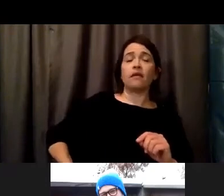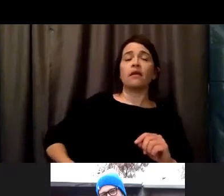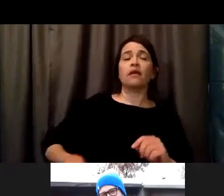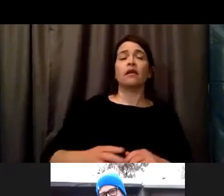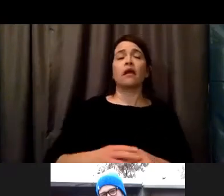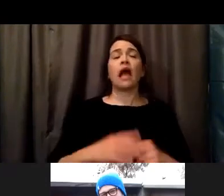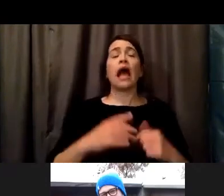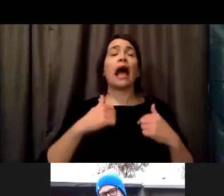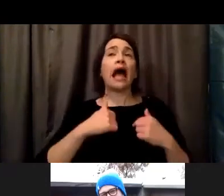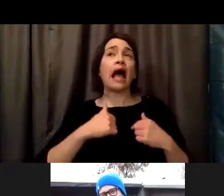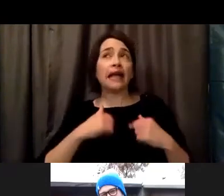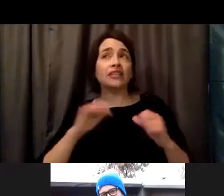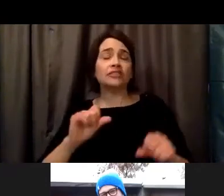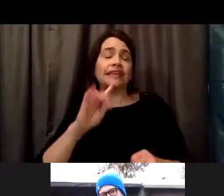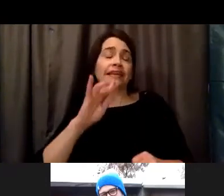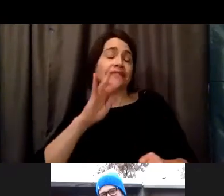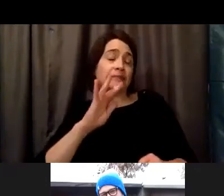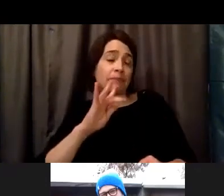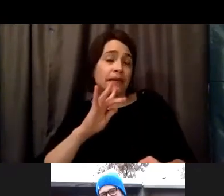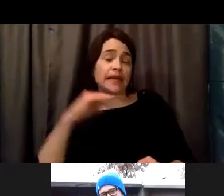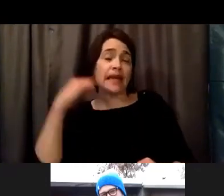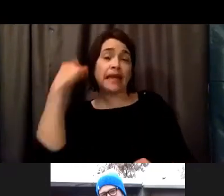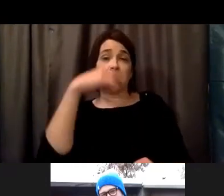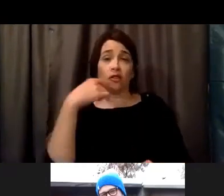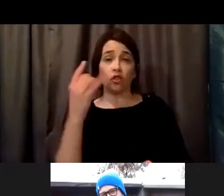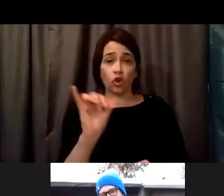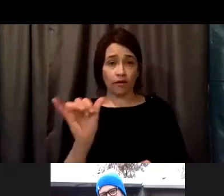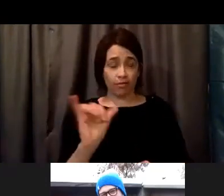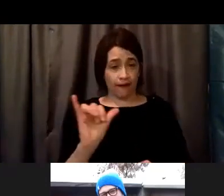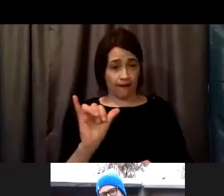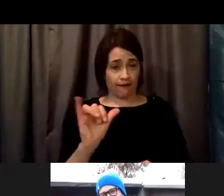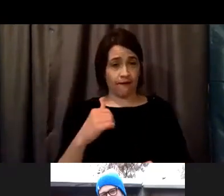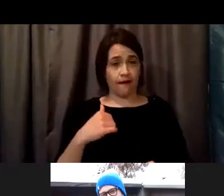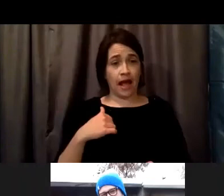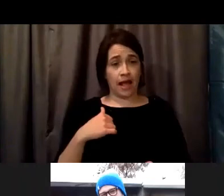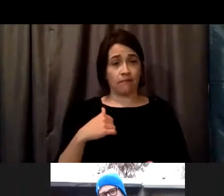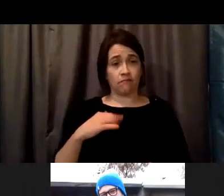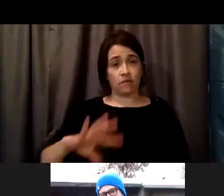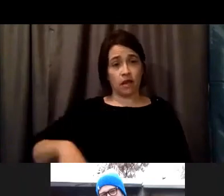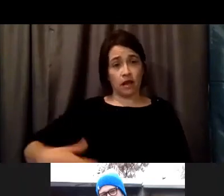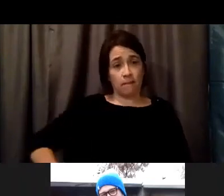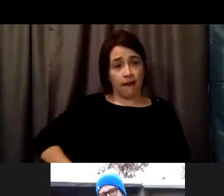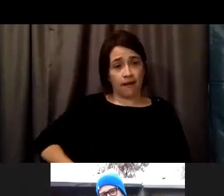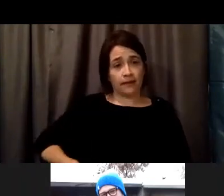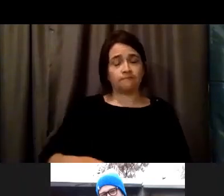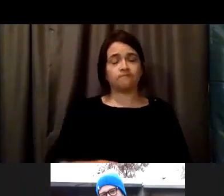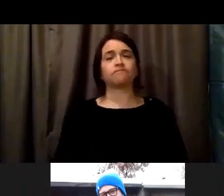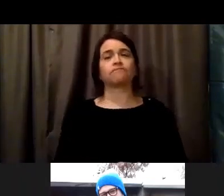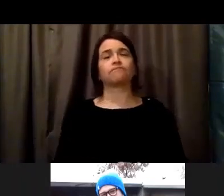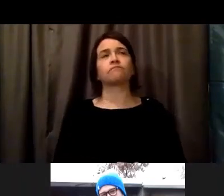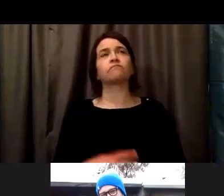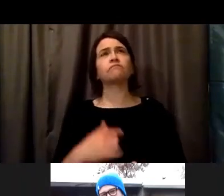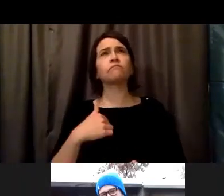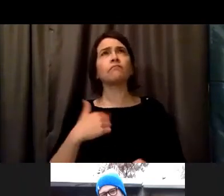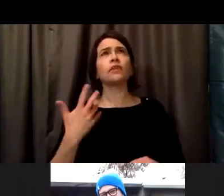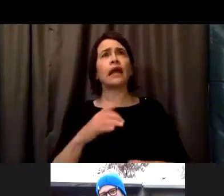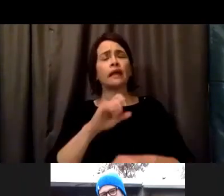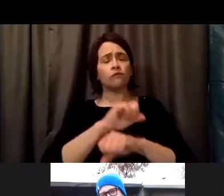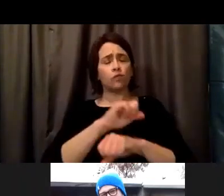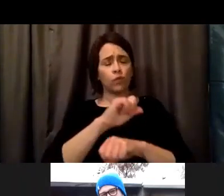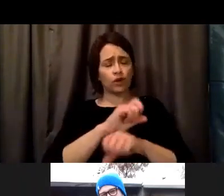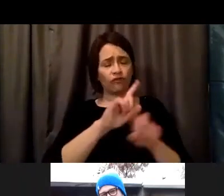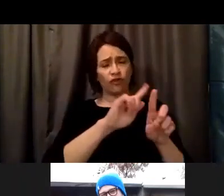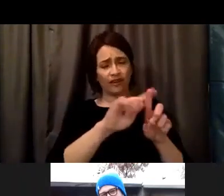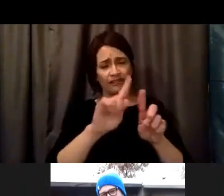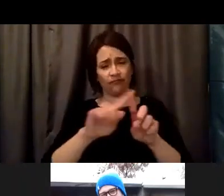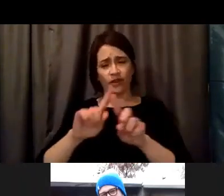look like Khmer. And so I worked for several different organizations in Cambodia, and I was